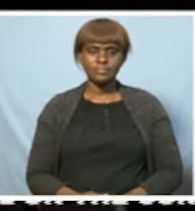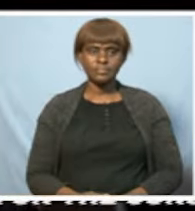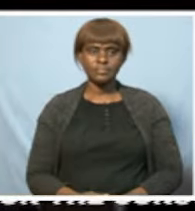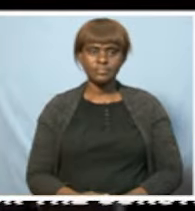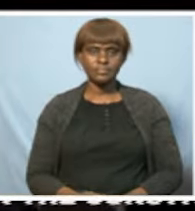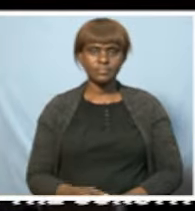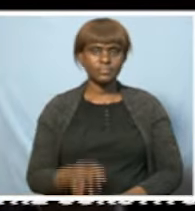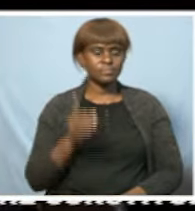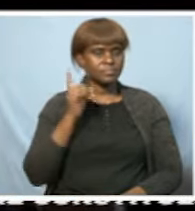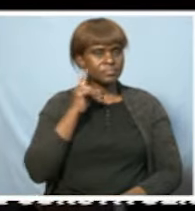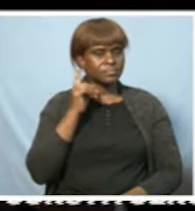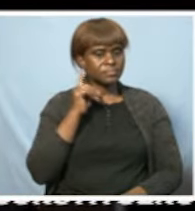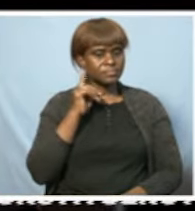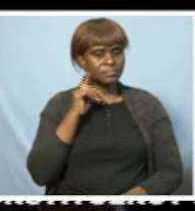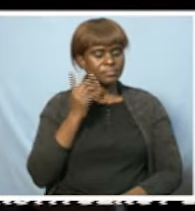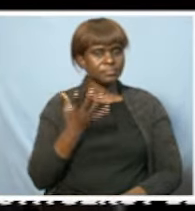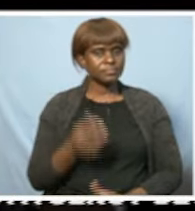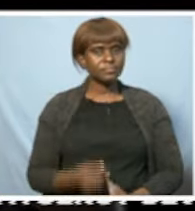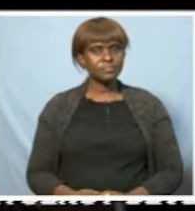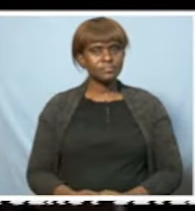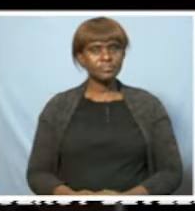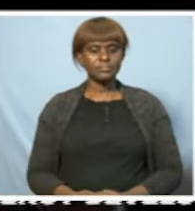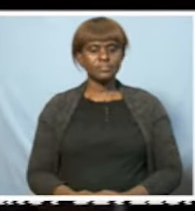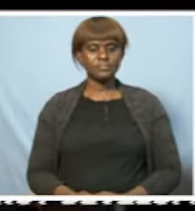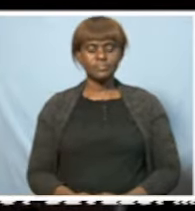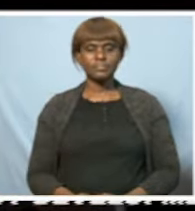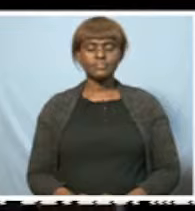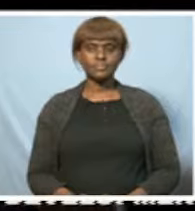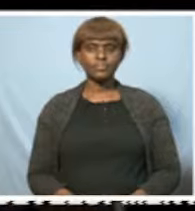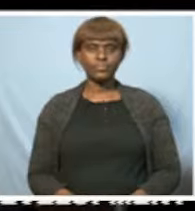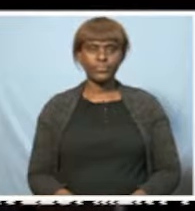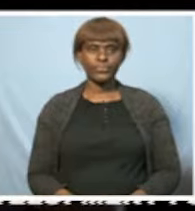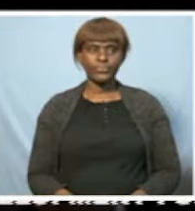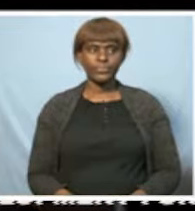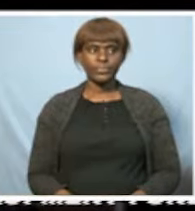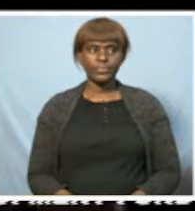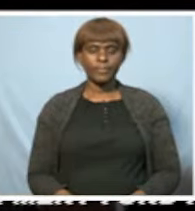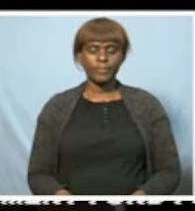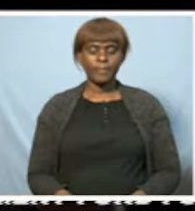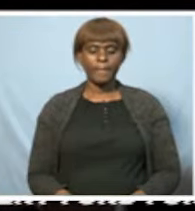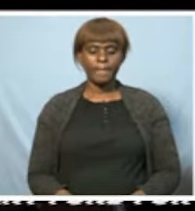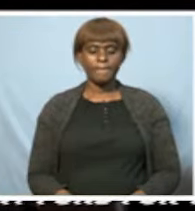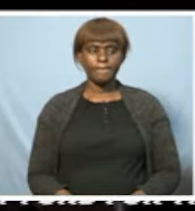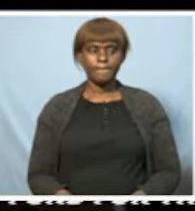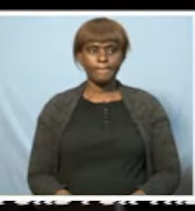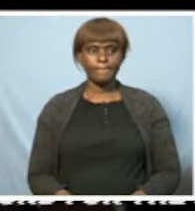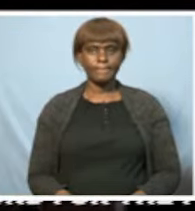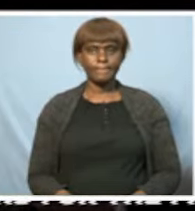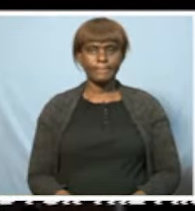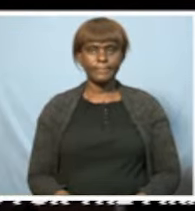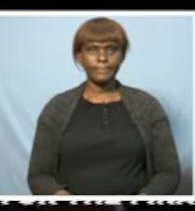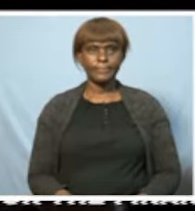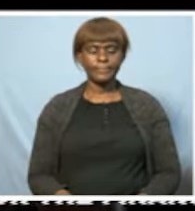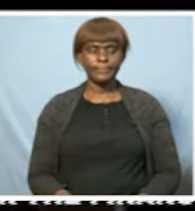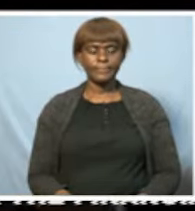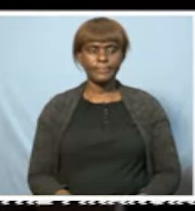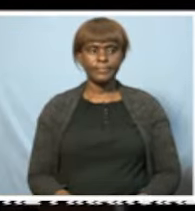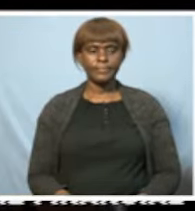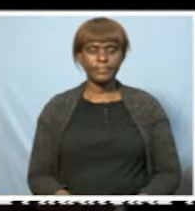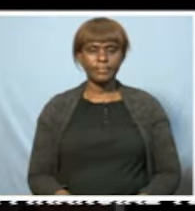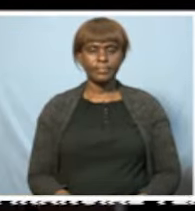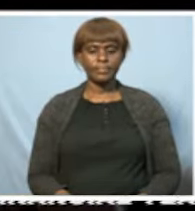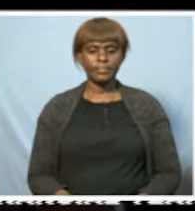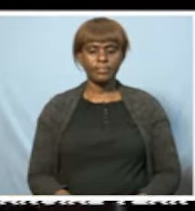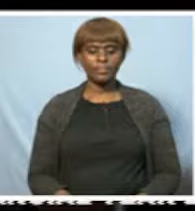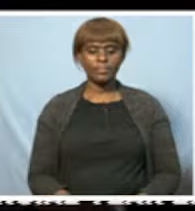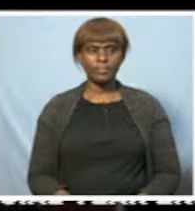same. As we speak, even if we're to bring in both ambulances, or even just with the Kaumbwe ambulance, we don't have enough manpower